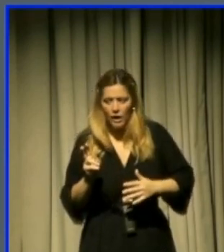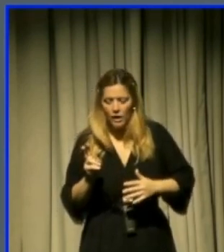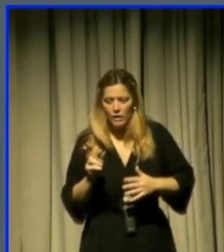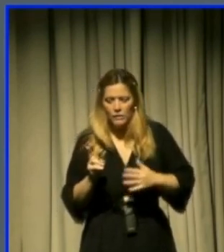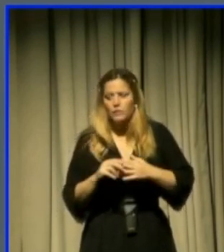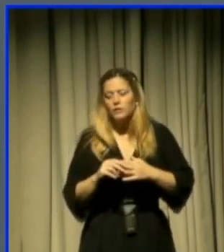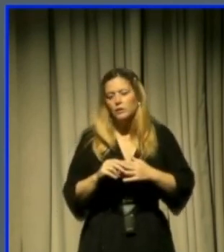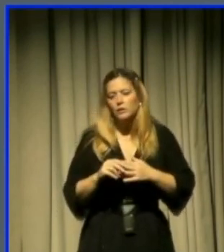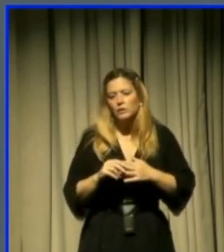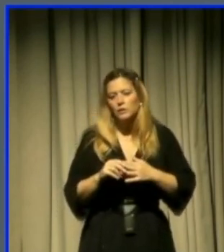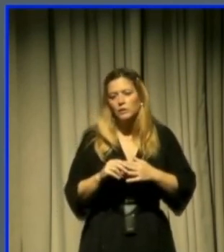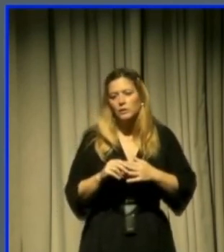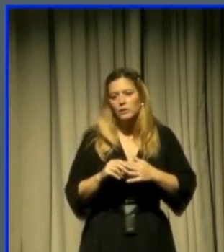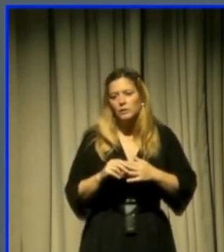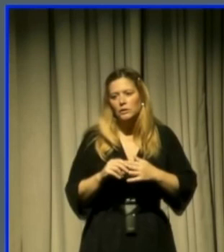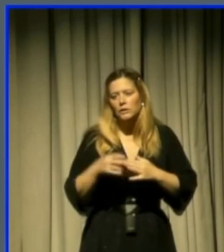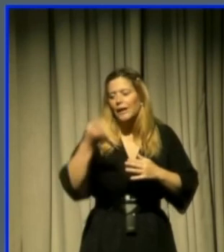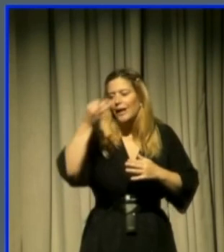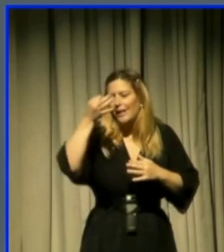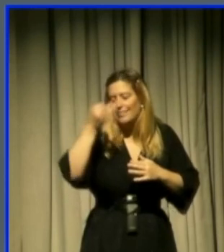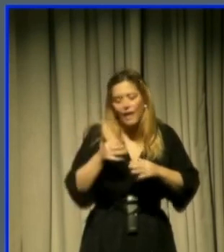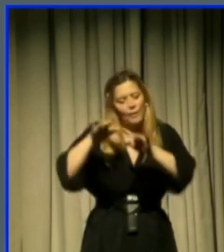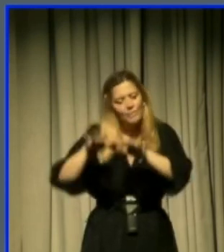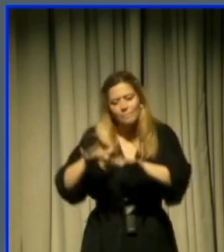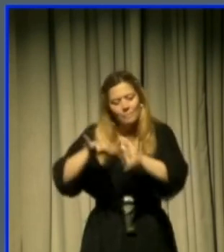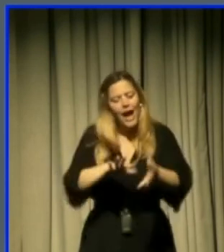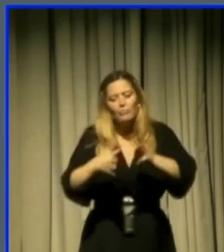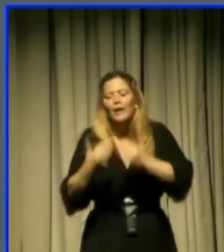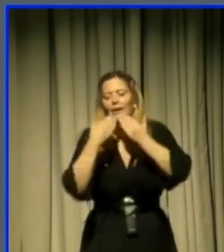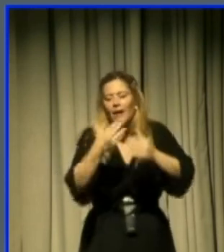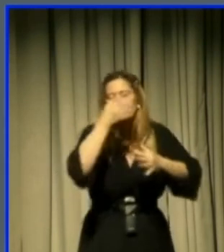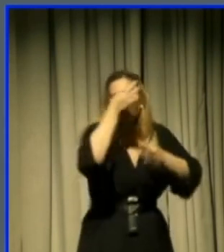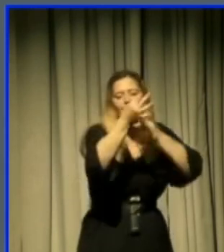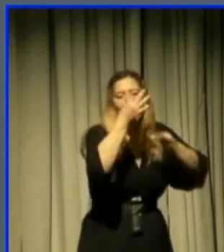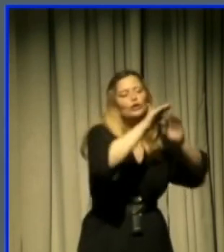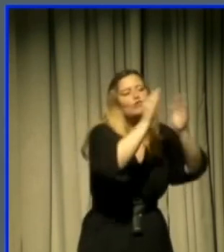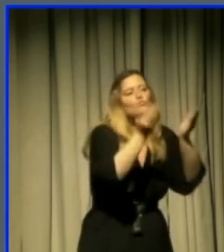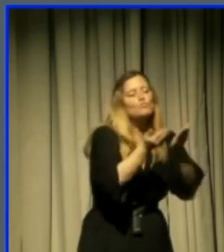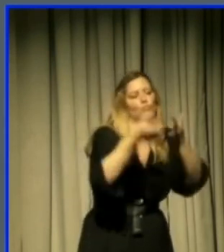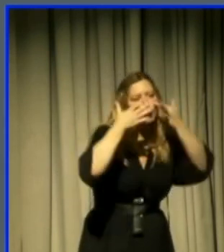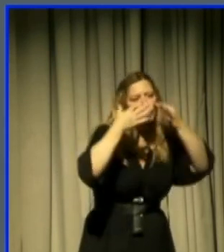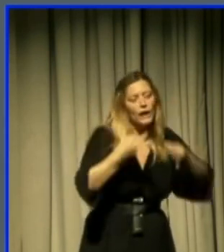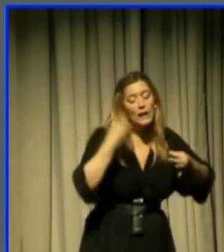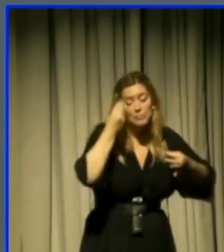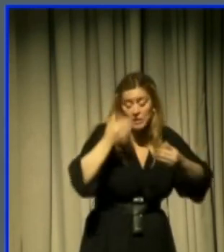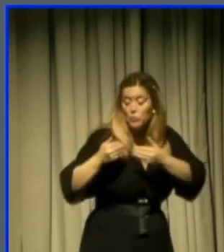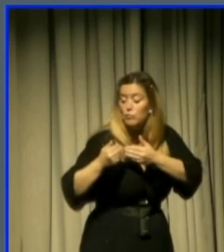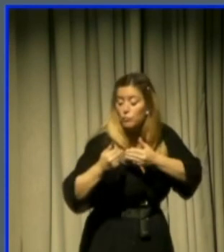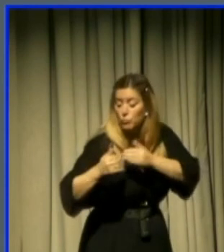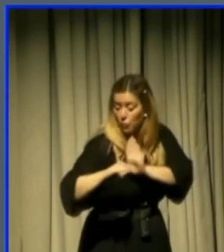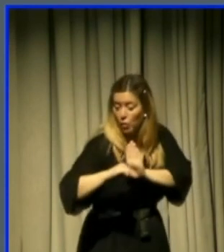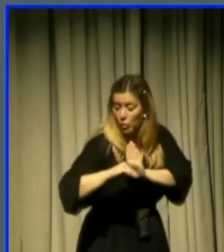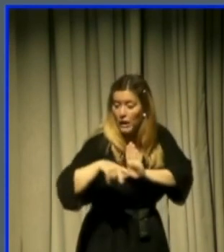we think it would be useful to do in the near future. So these are actually my final takeaways. I